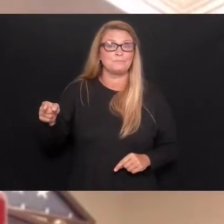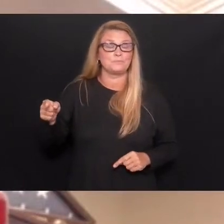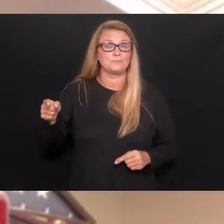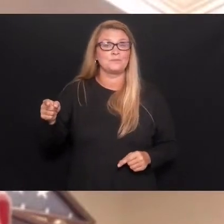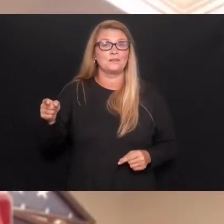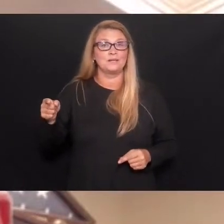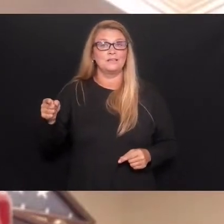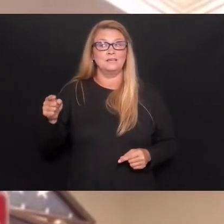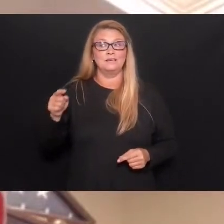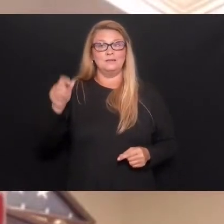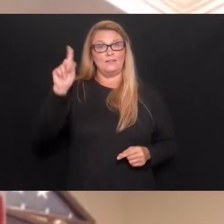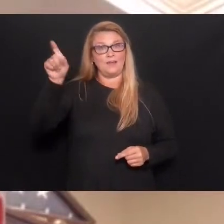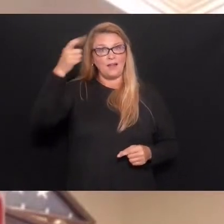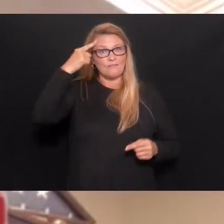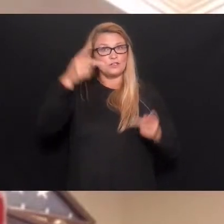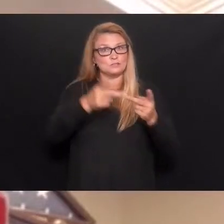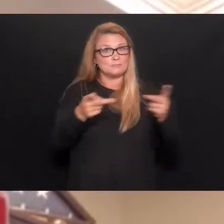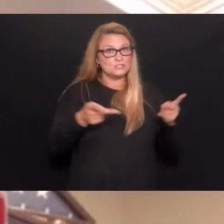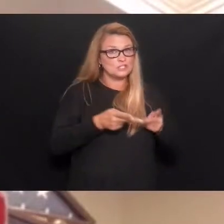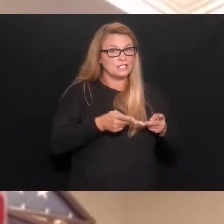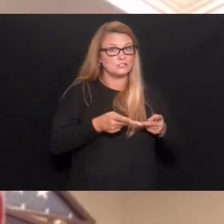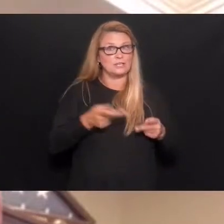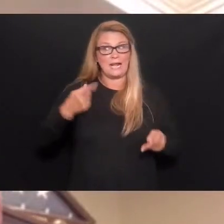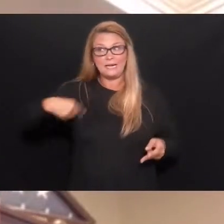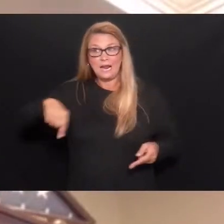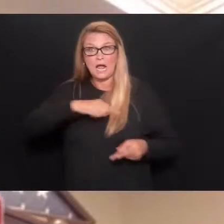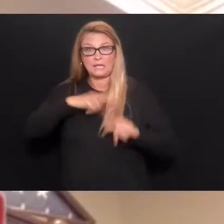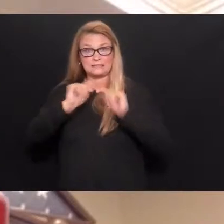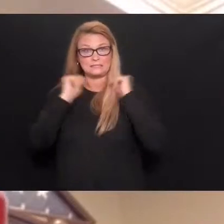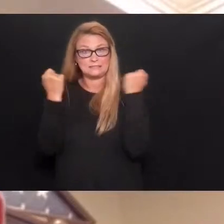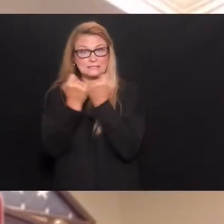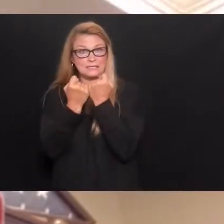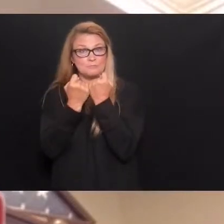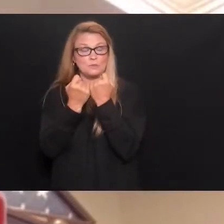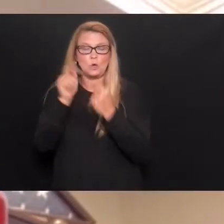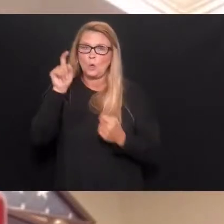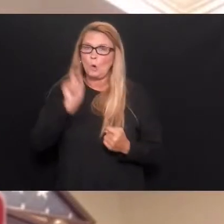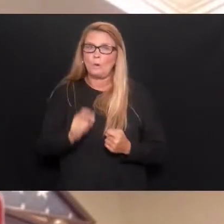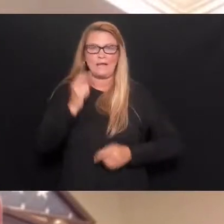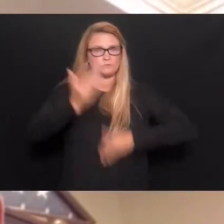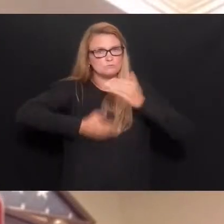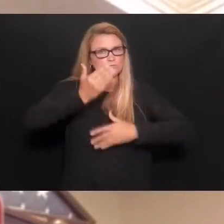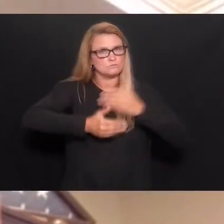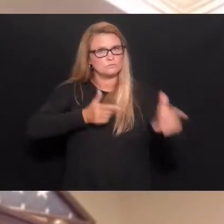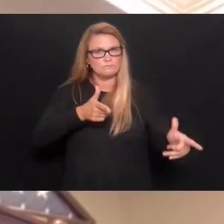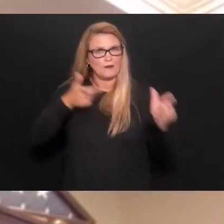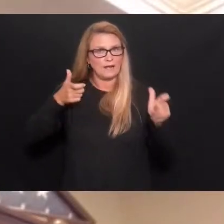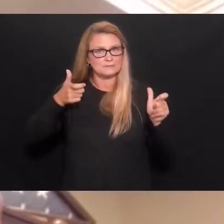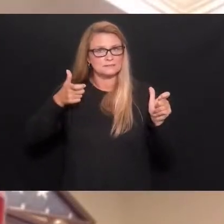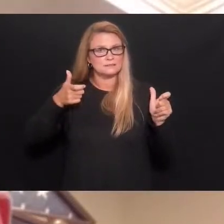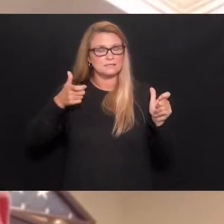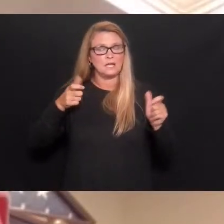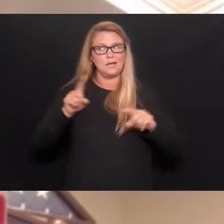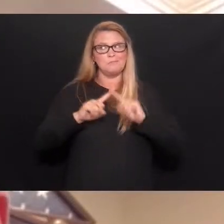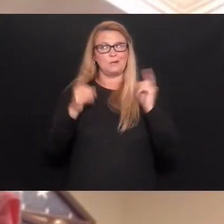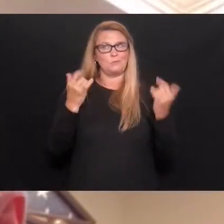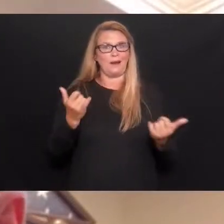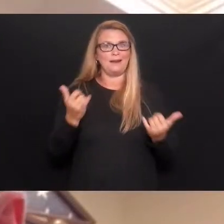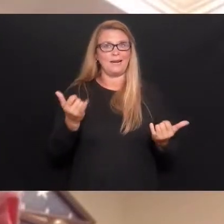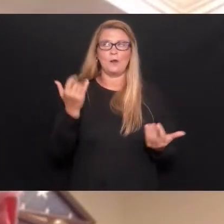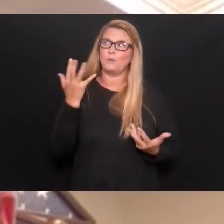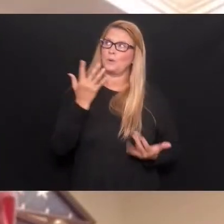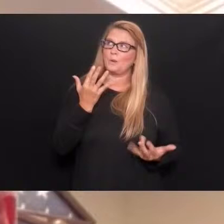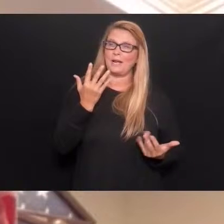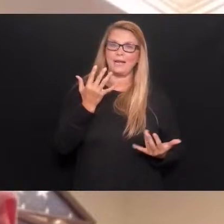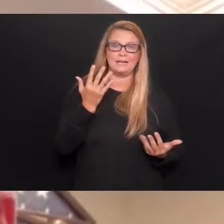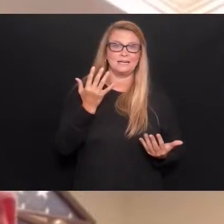governor's position and our position as a leadership team that we've got to move faster. But at this point in time, as the